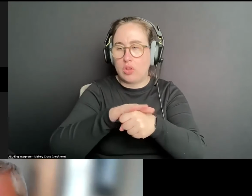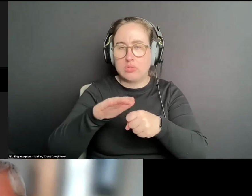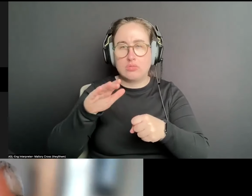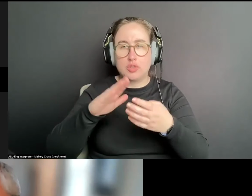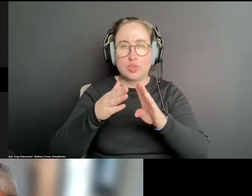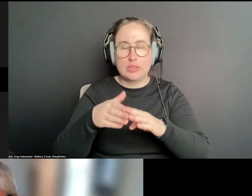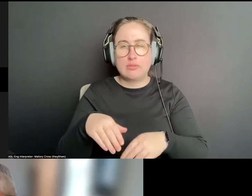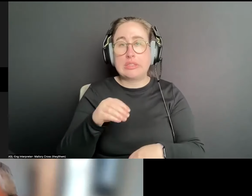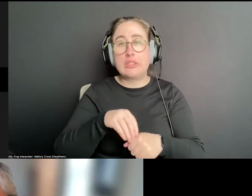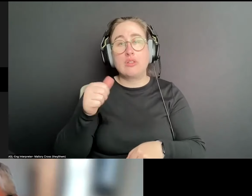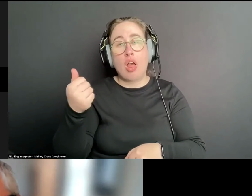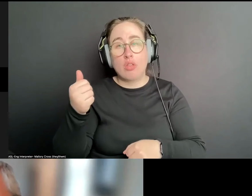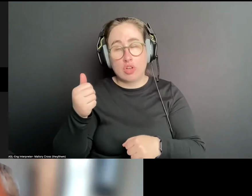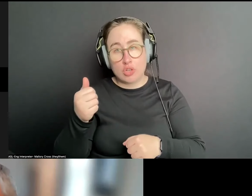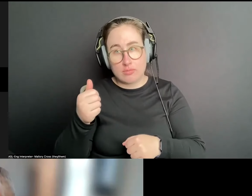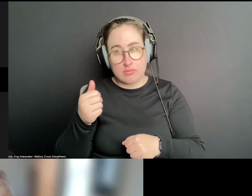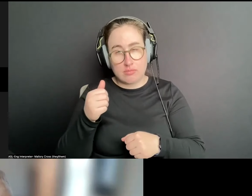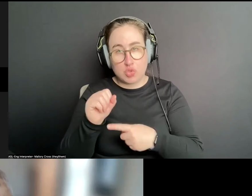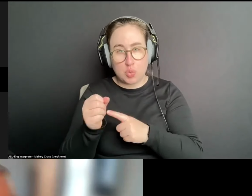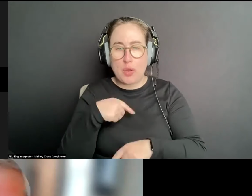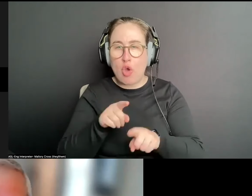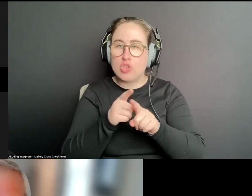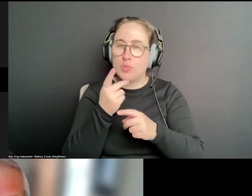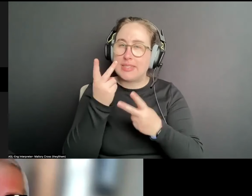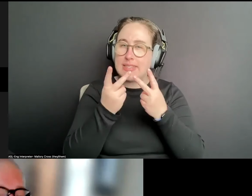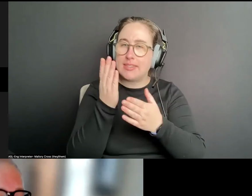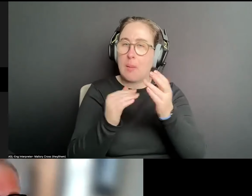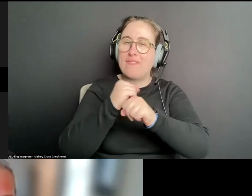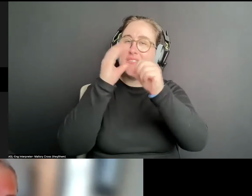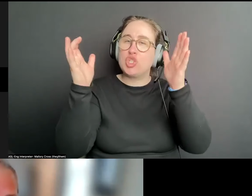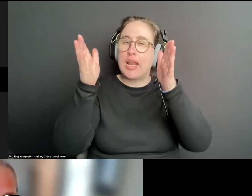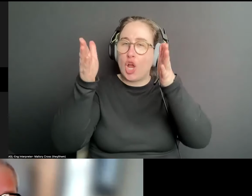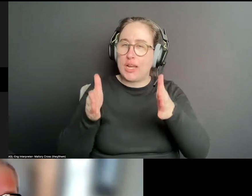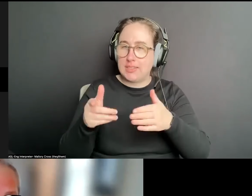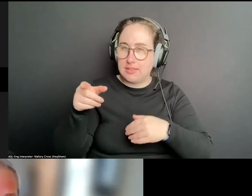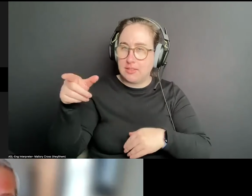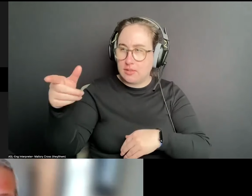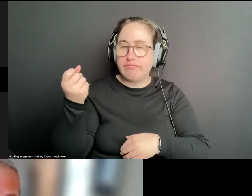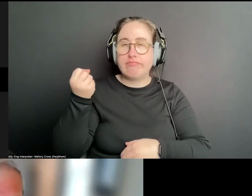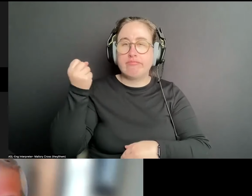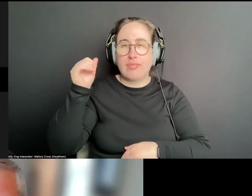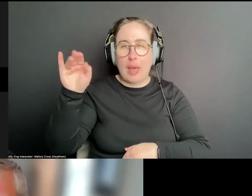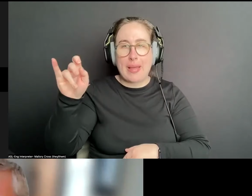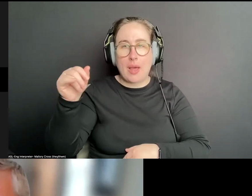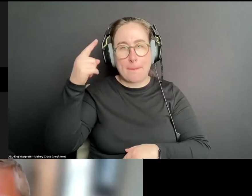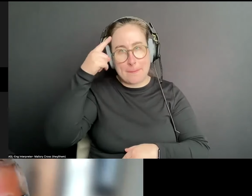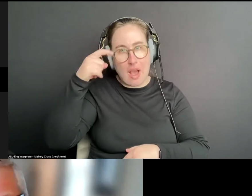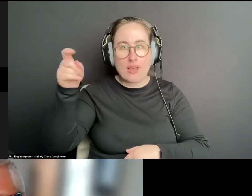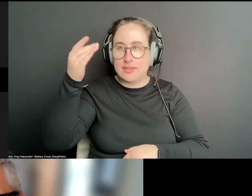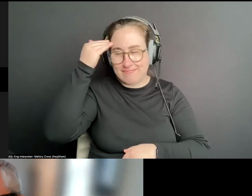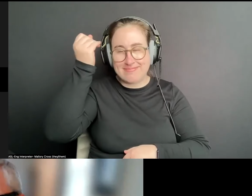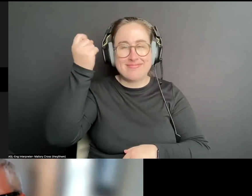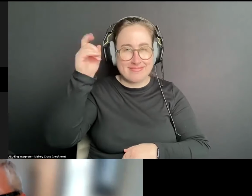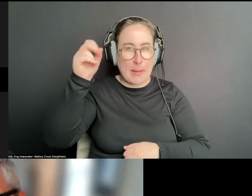other instances, you actually did see visionaries in the field hanging on to that media because of its political importance,